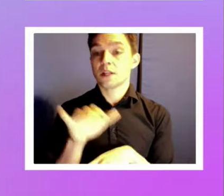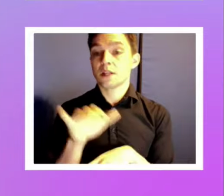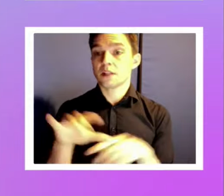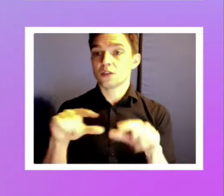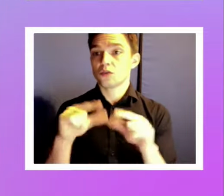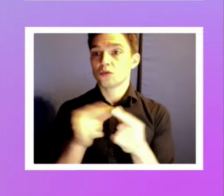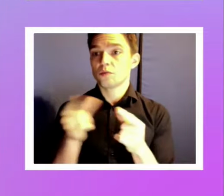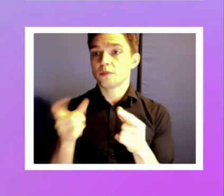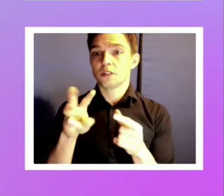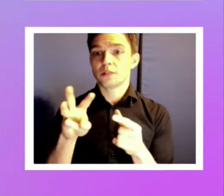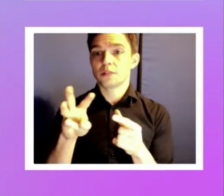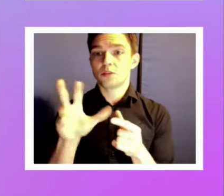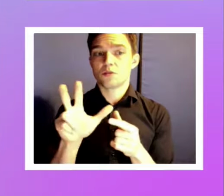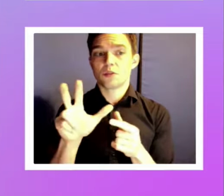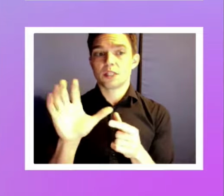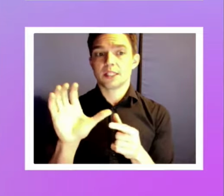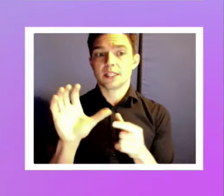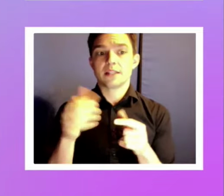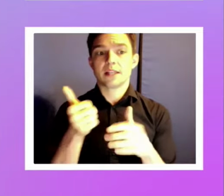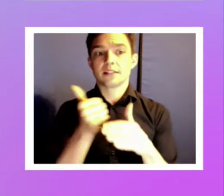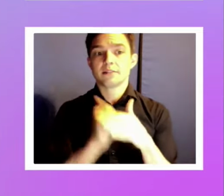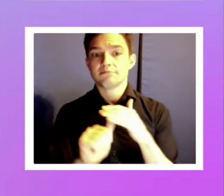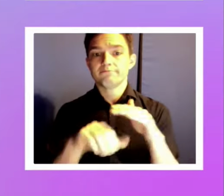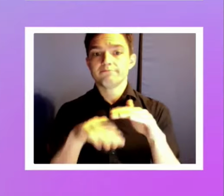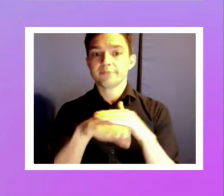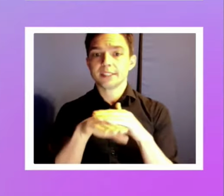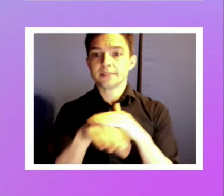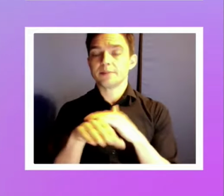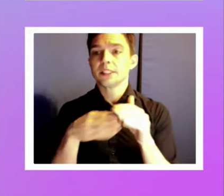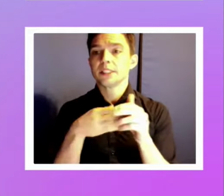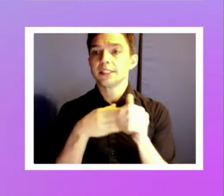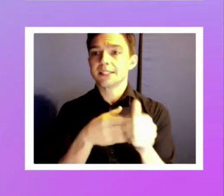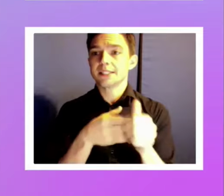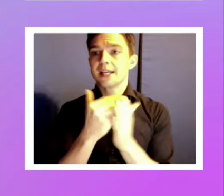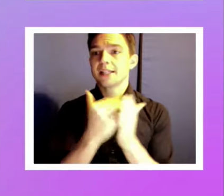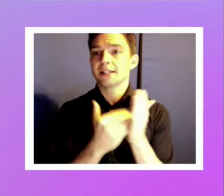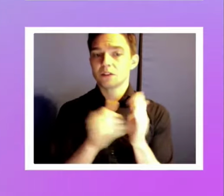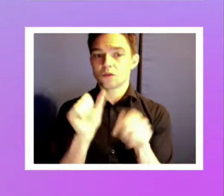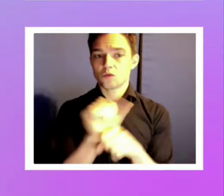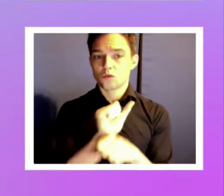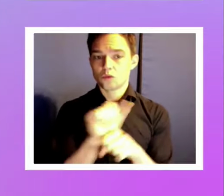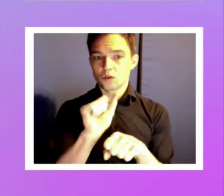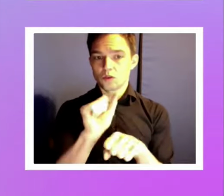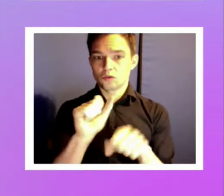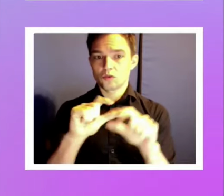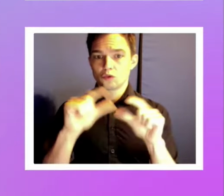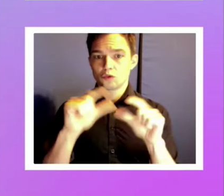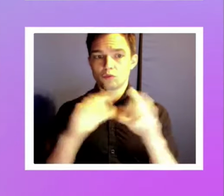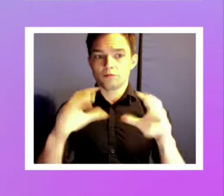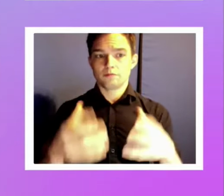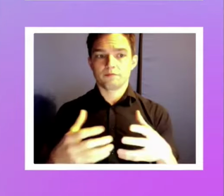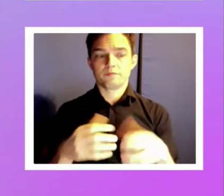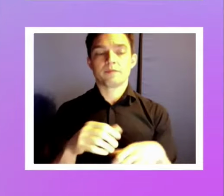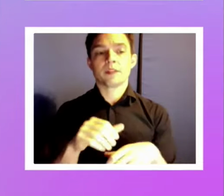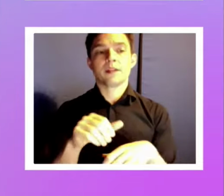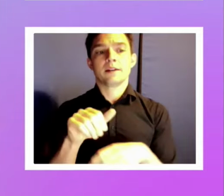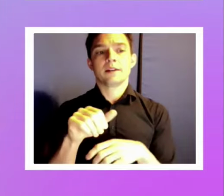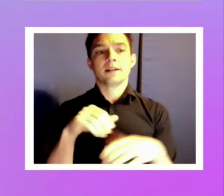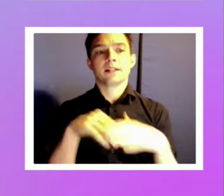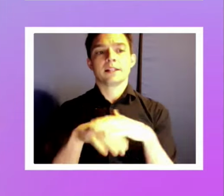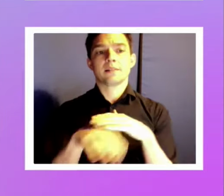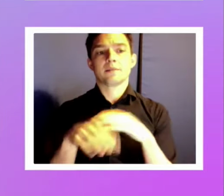W3C that falls under the Accessibility Guidelines Working Group. The Accessibility Guidelines Working Group